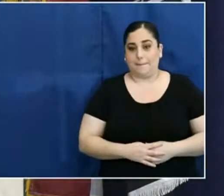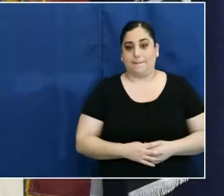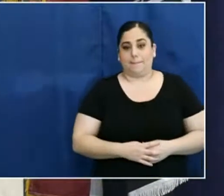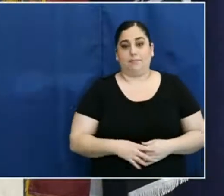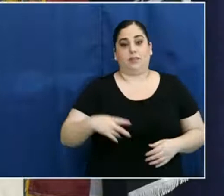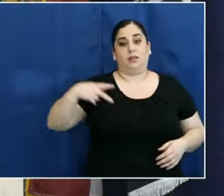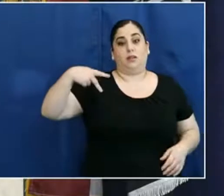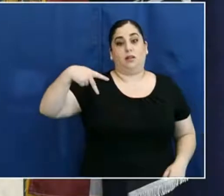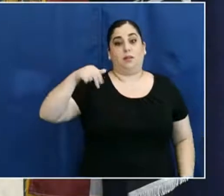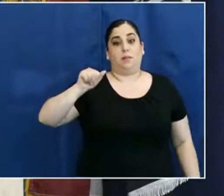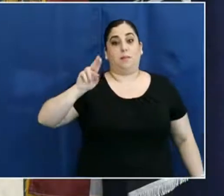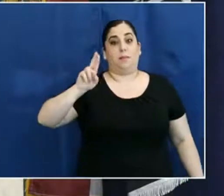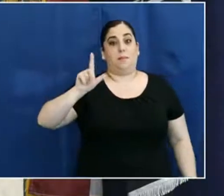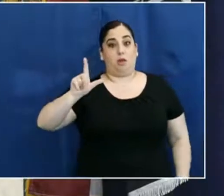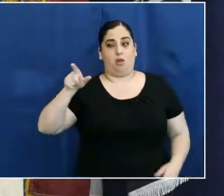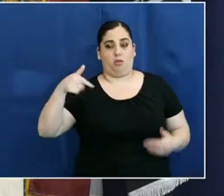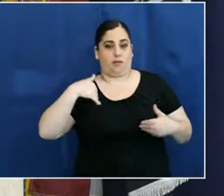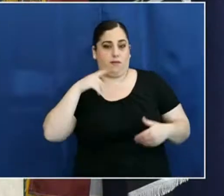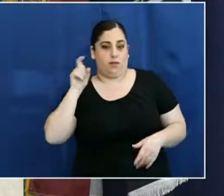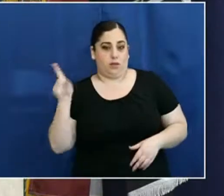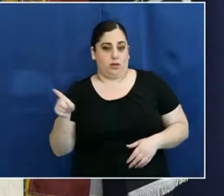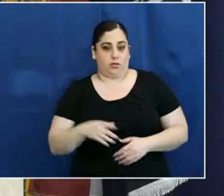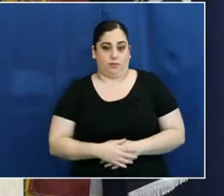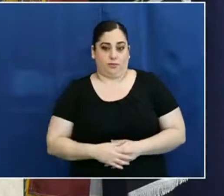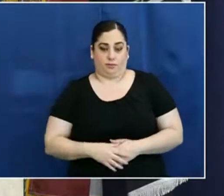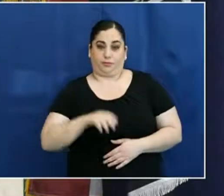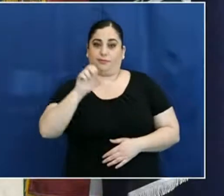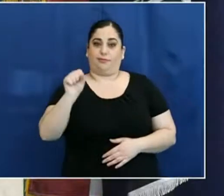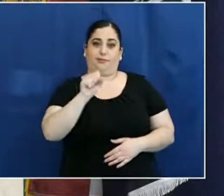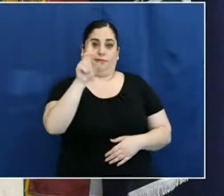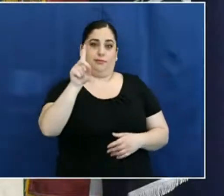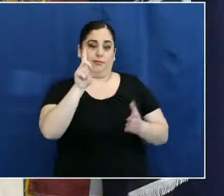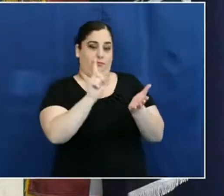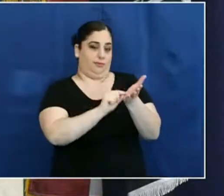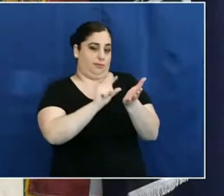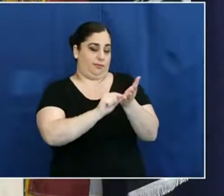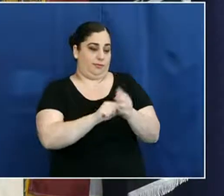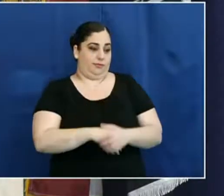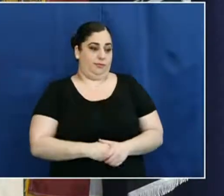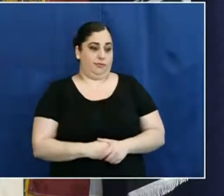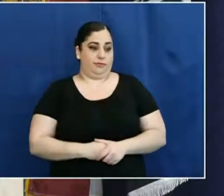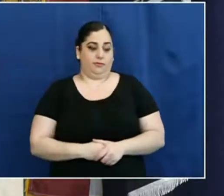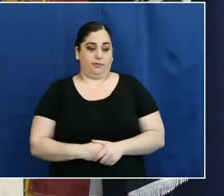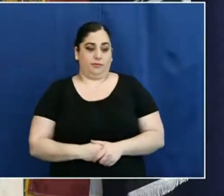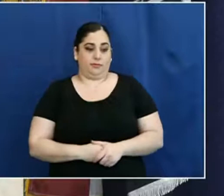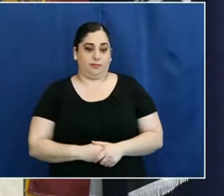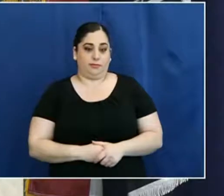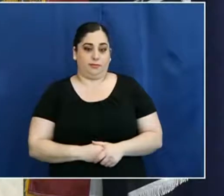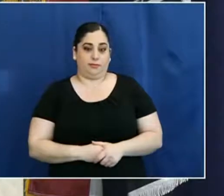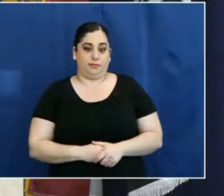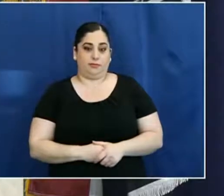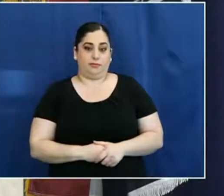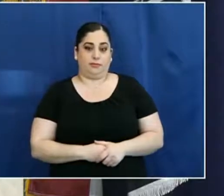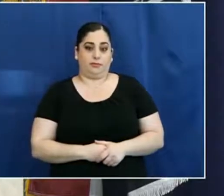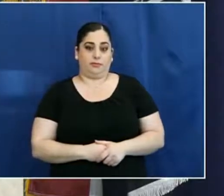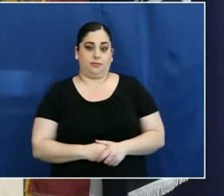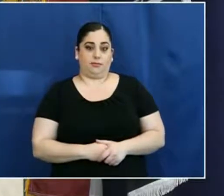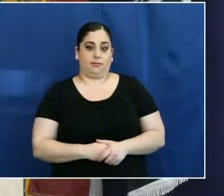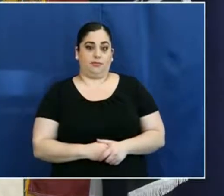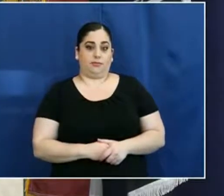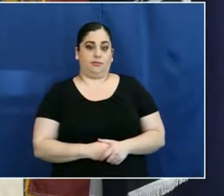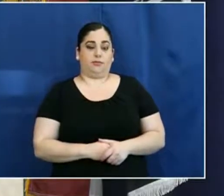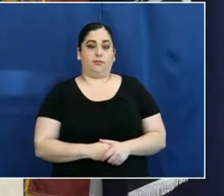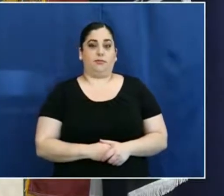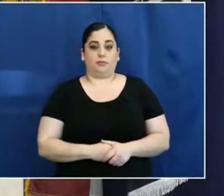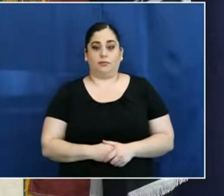Thank you. Yeah, I'd like to dig in a little more to that BMI situation. As far as I can tell, looking